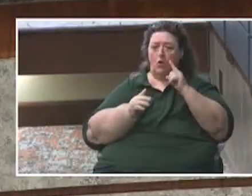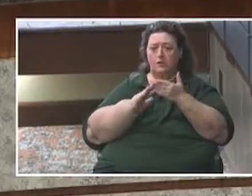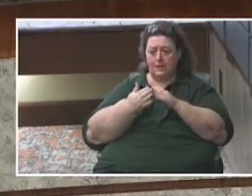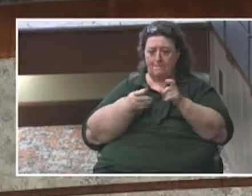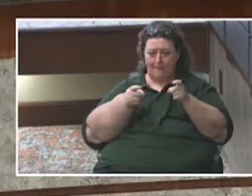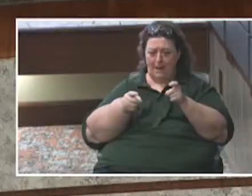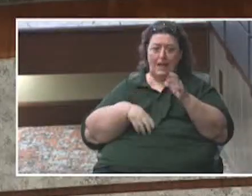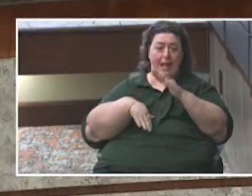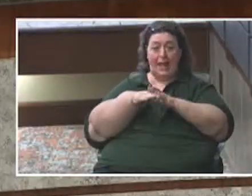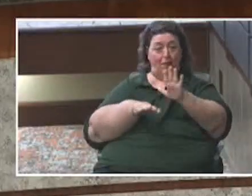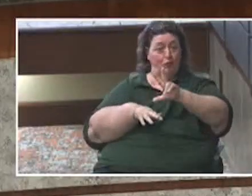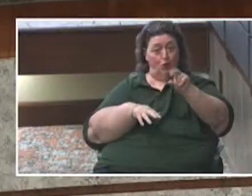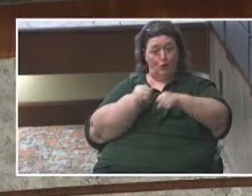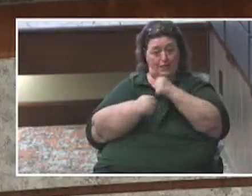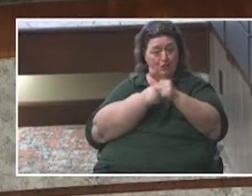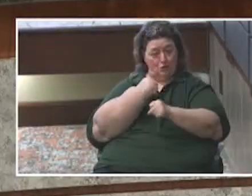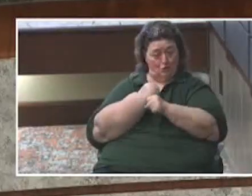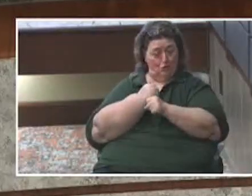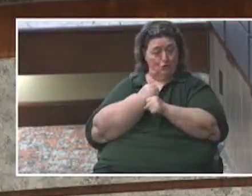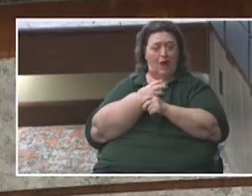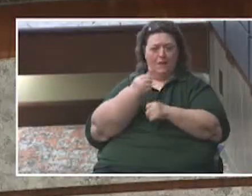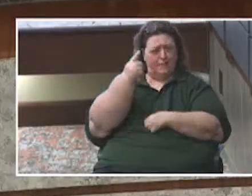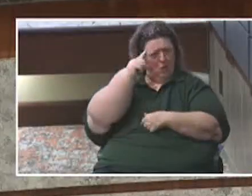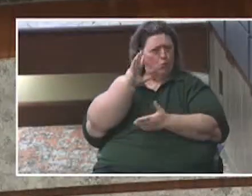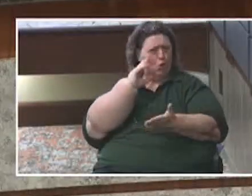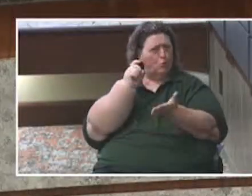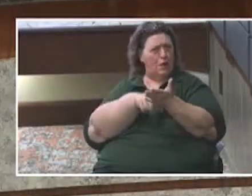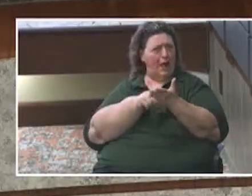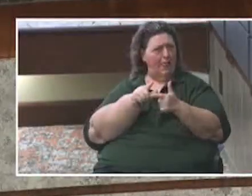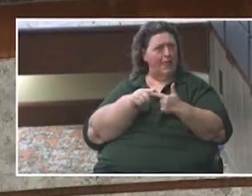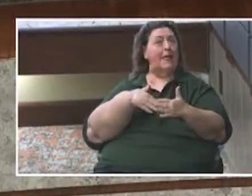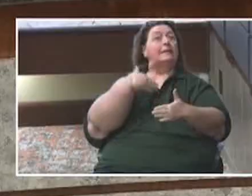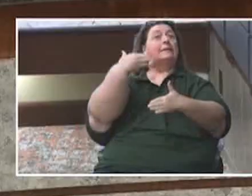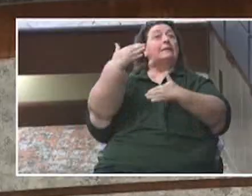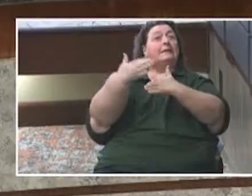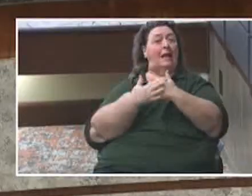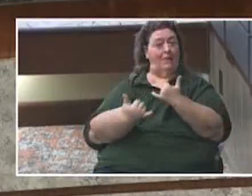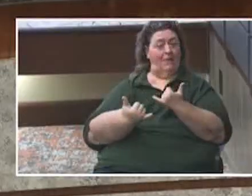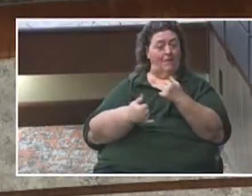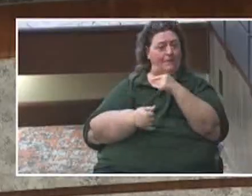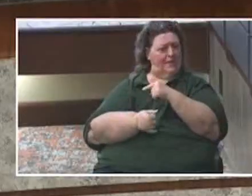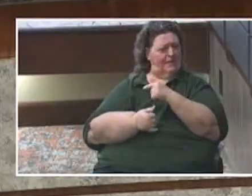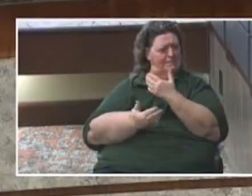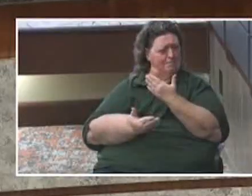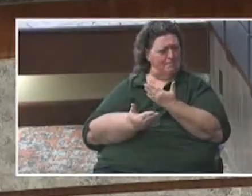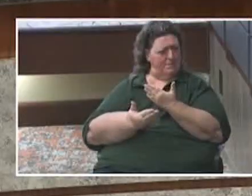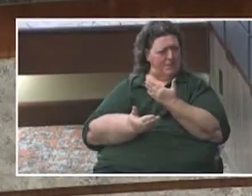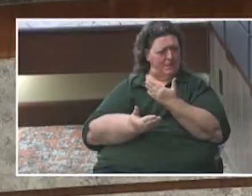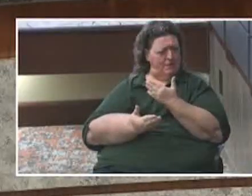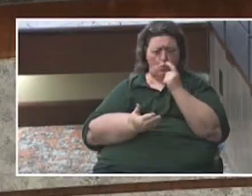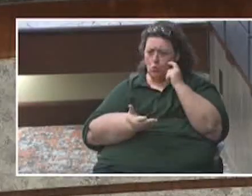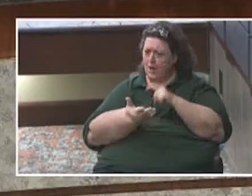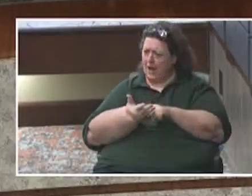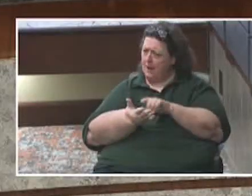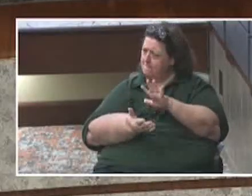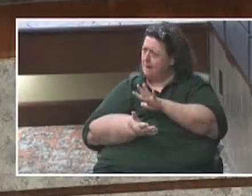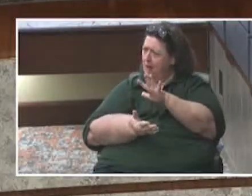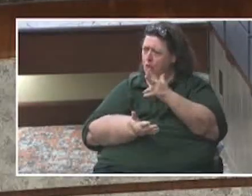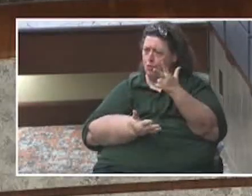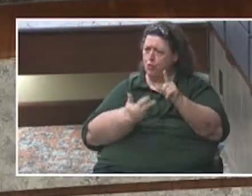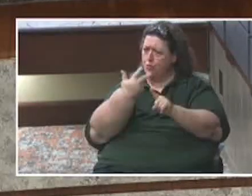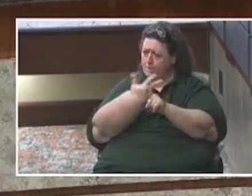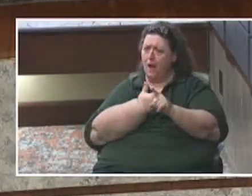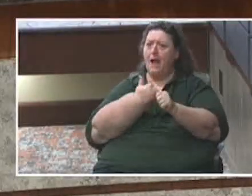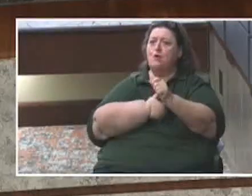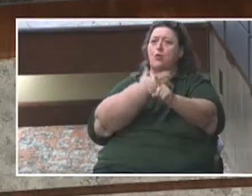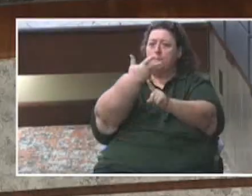his 30-year mark, and I think will be recognized at the next one. This might have recognized about 3 months worth